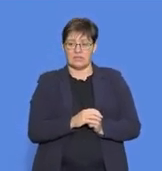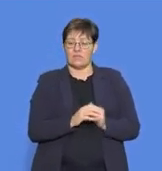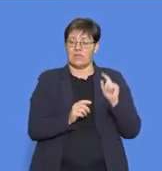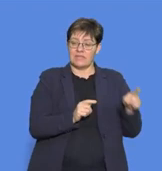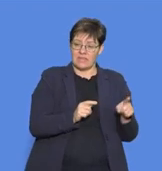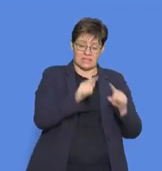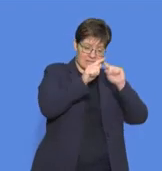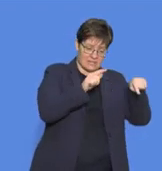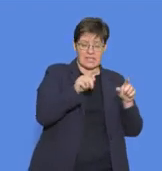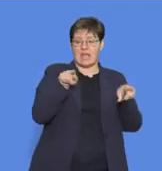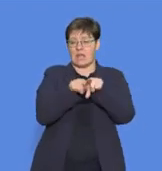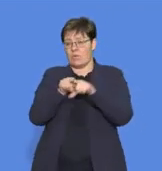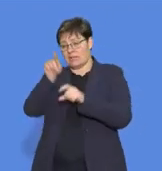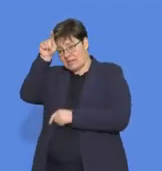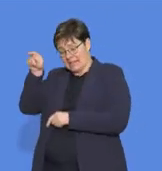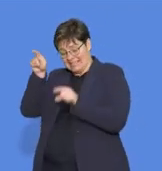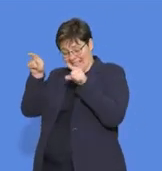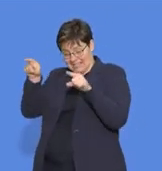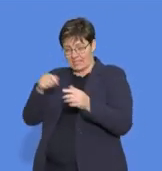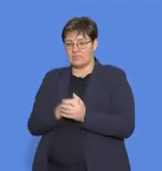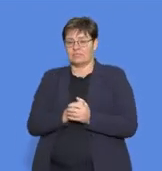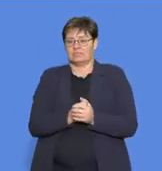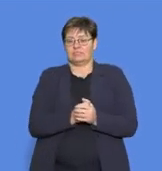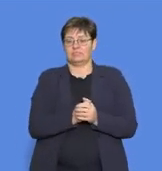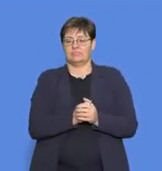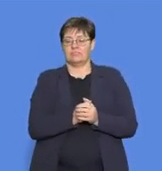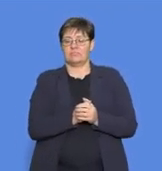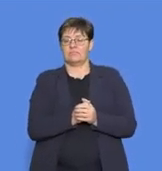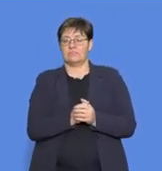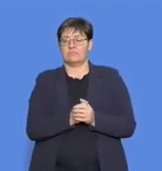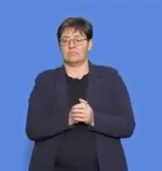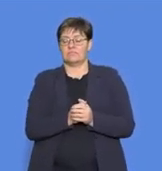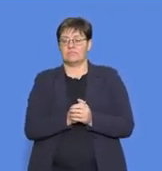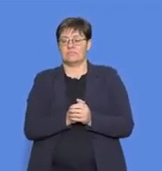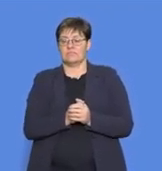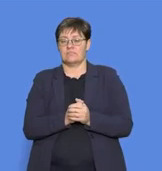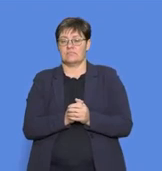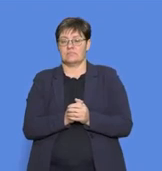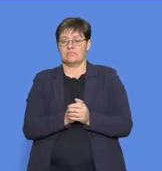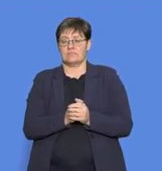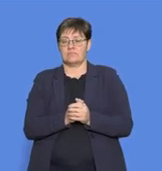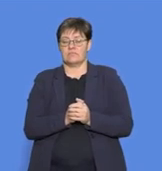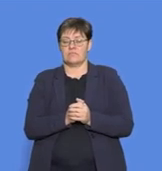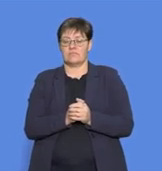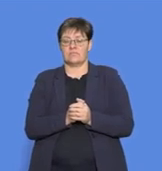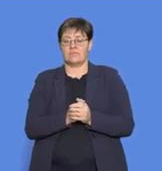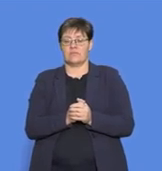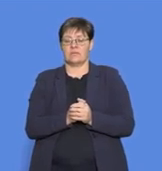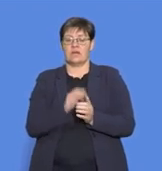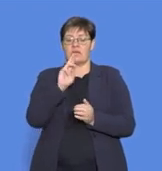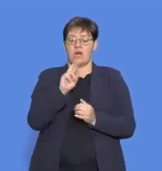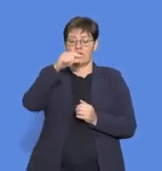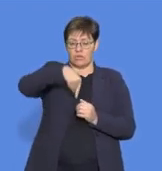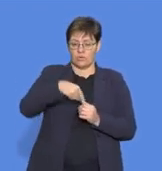angle. Okay, they give us the value for RS, and they give us the value